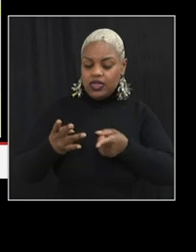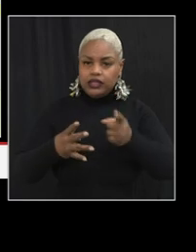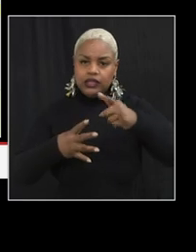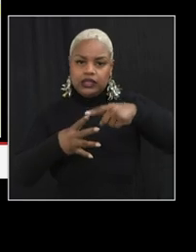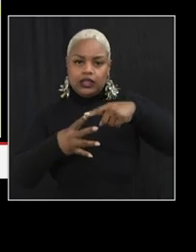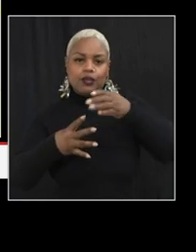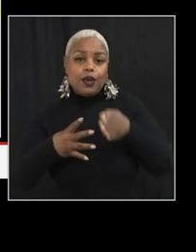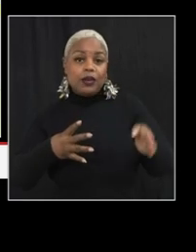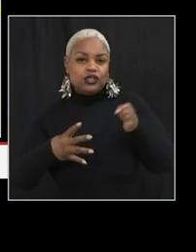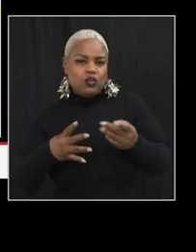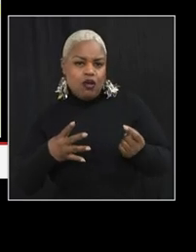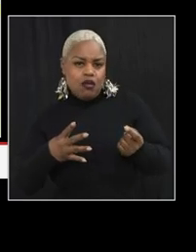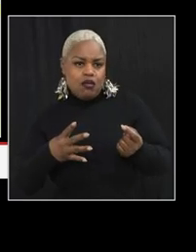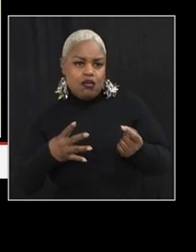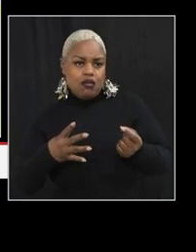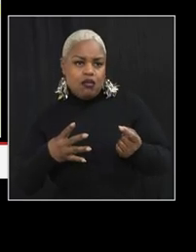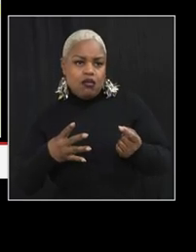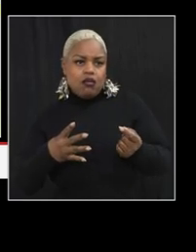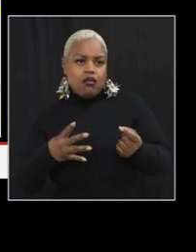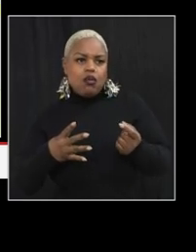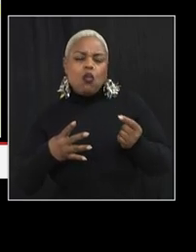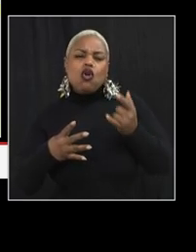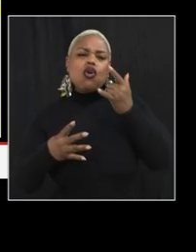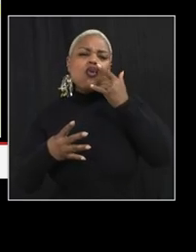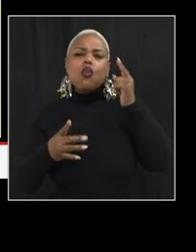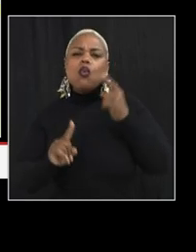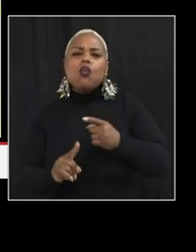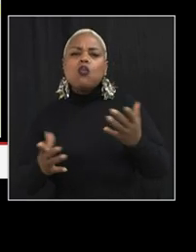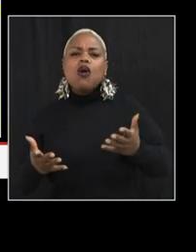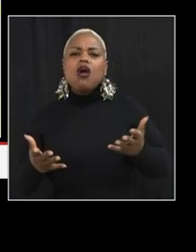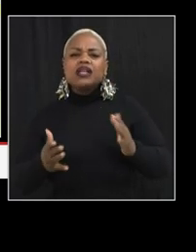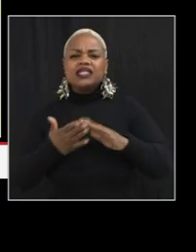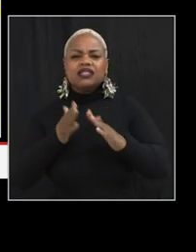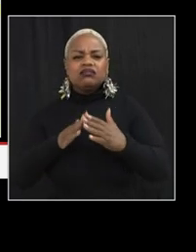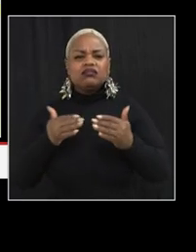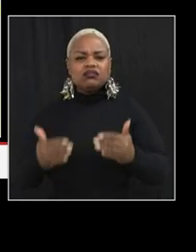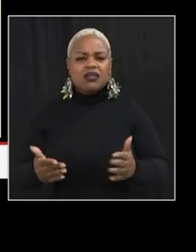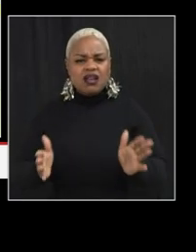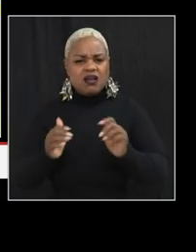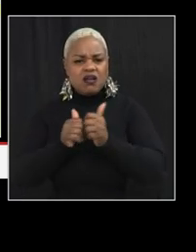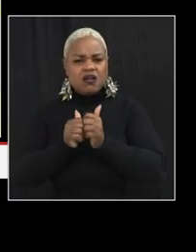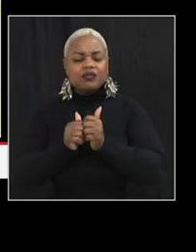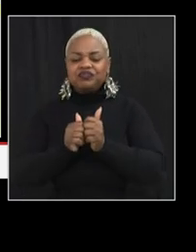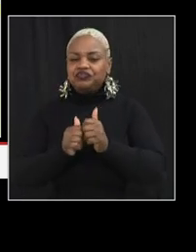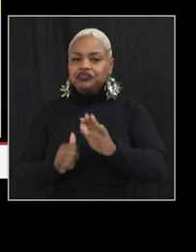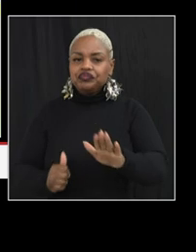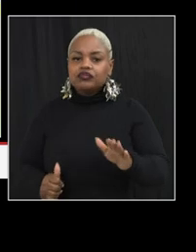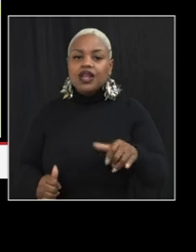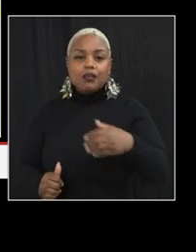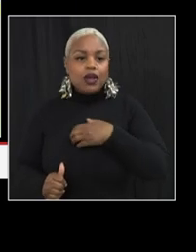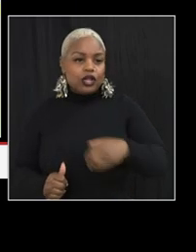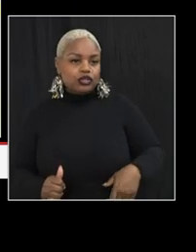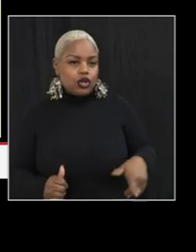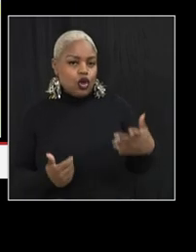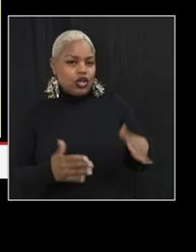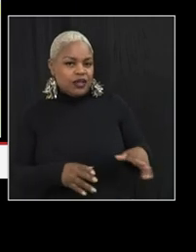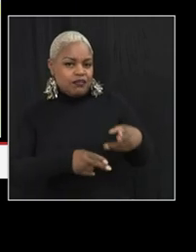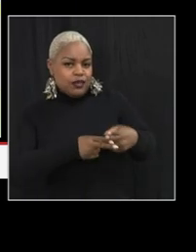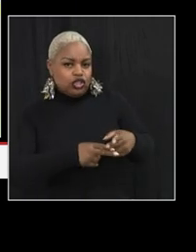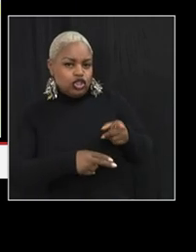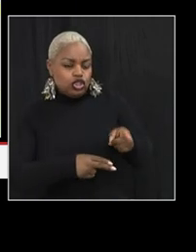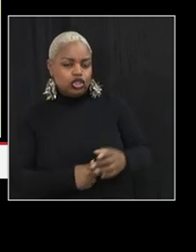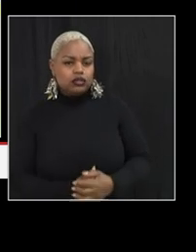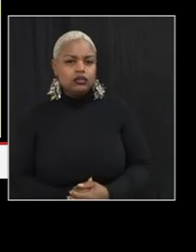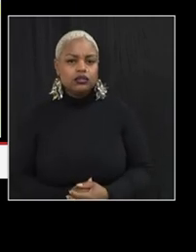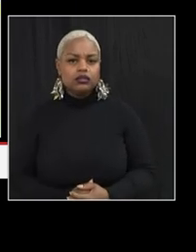mayor's goals to be able to move the city forward, which is a lot of what the mayor talked about during her presentation. Second, we look